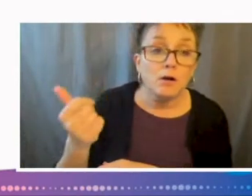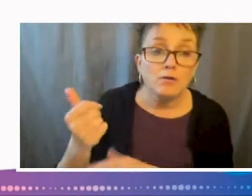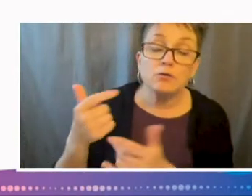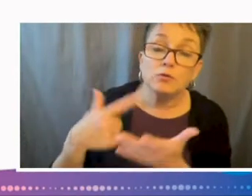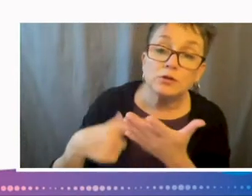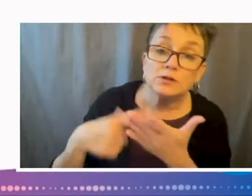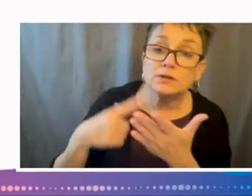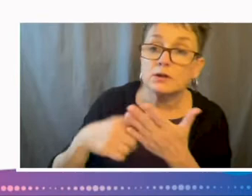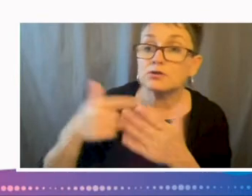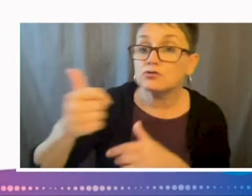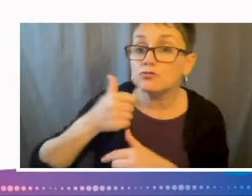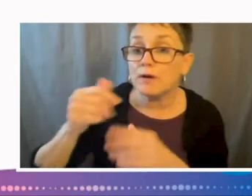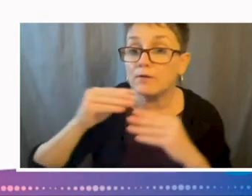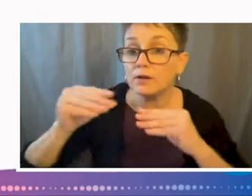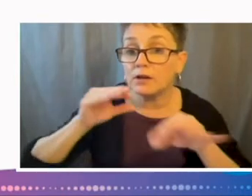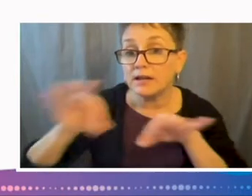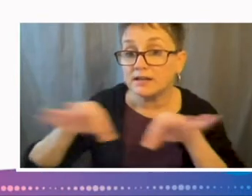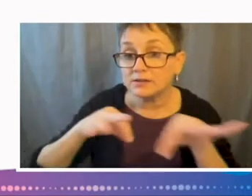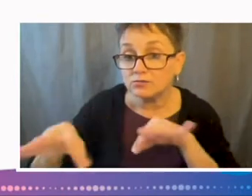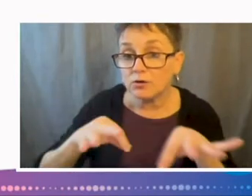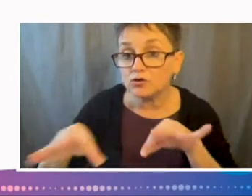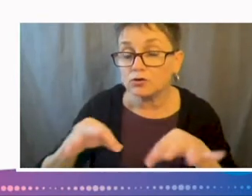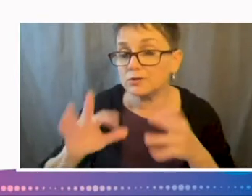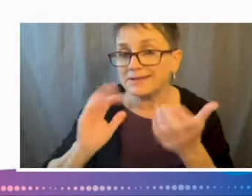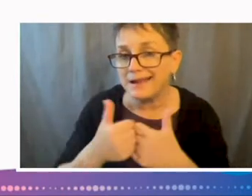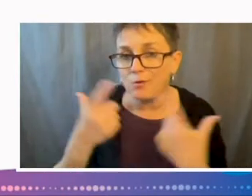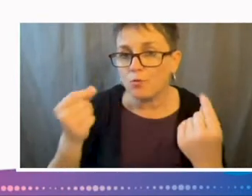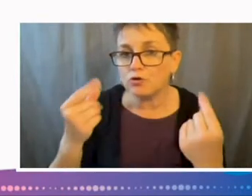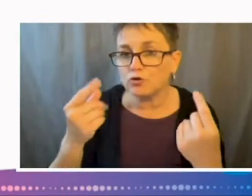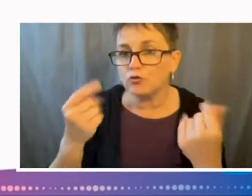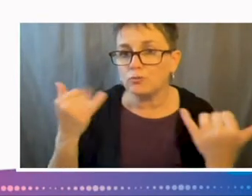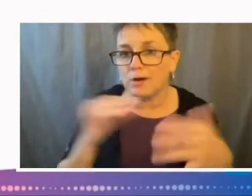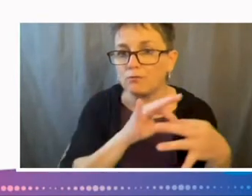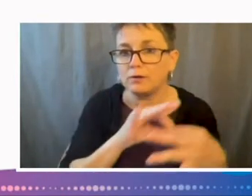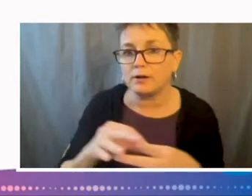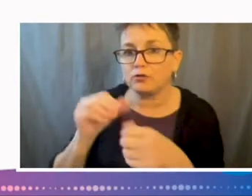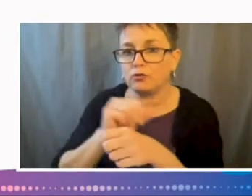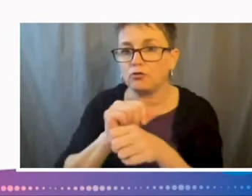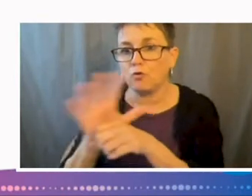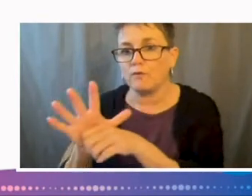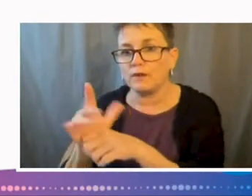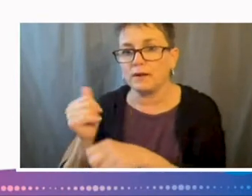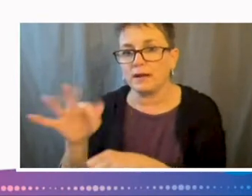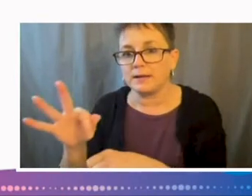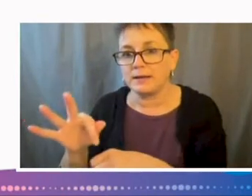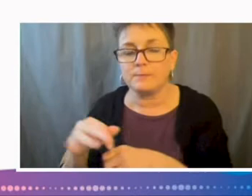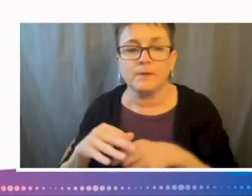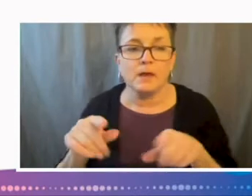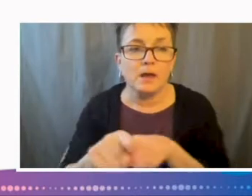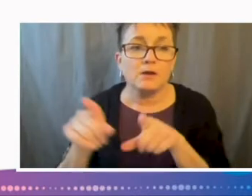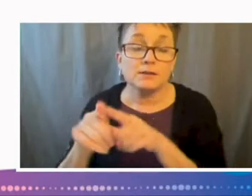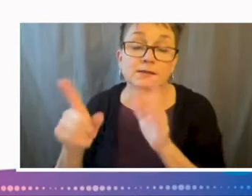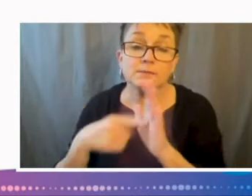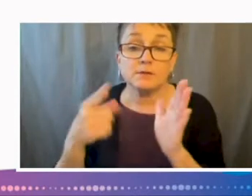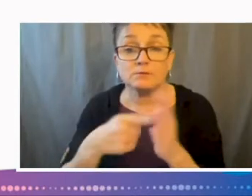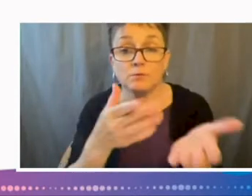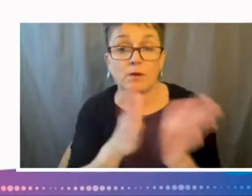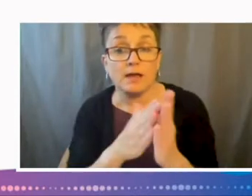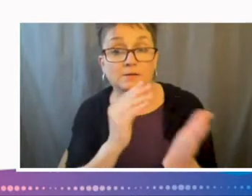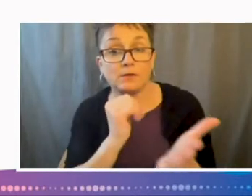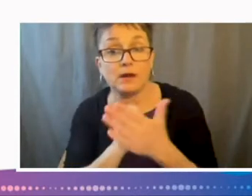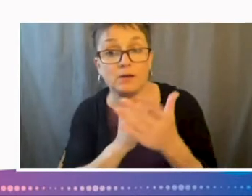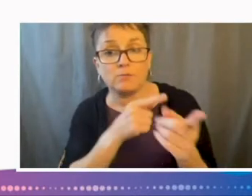and service changes related to COVID-19. Sometimes we seek the assistance of agencies with a specific